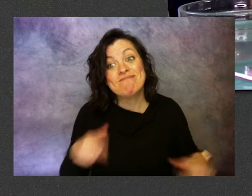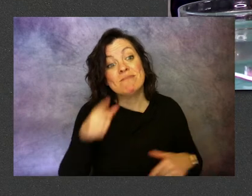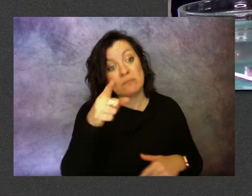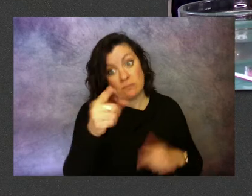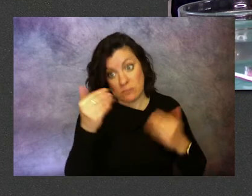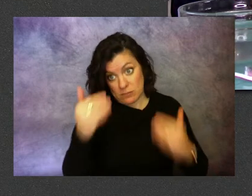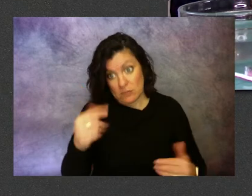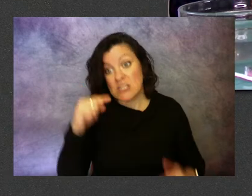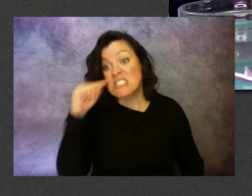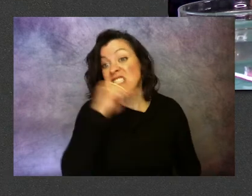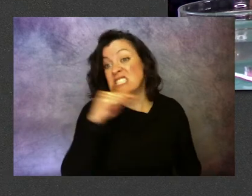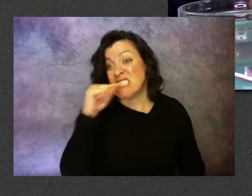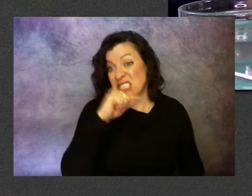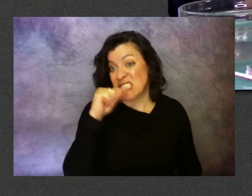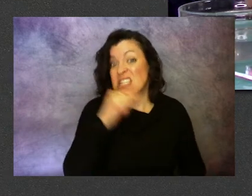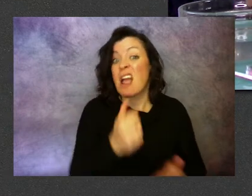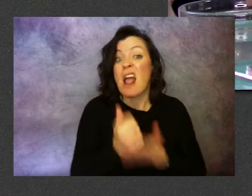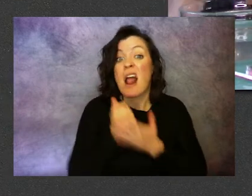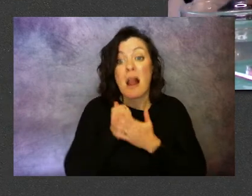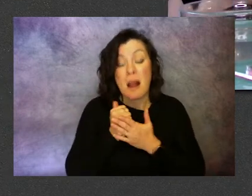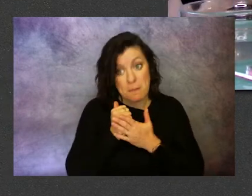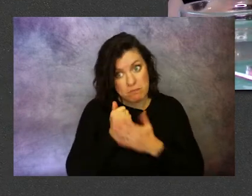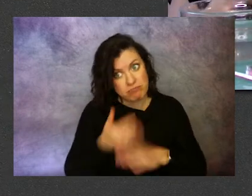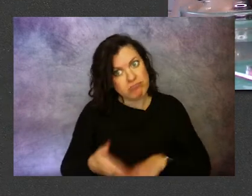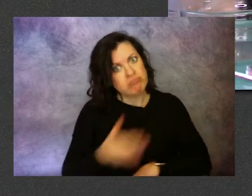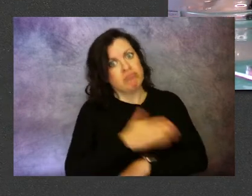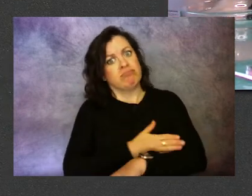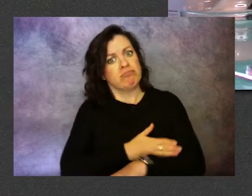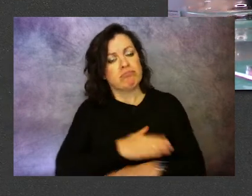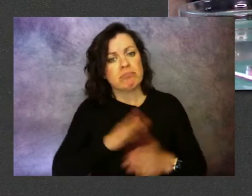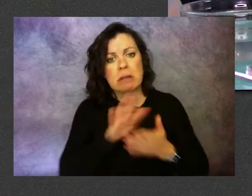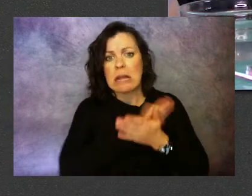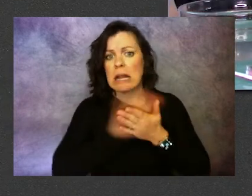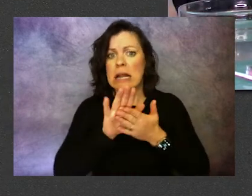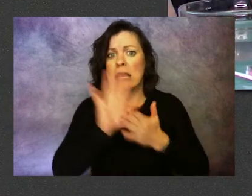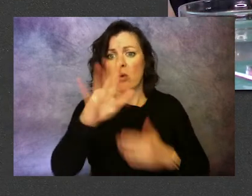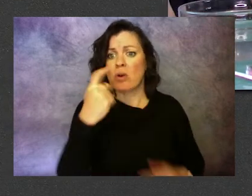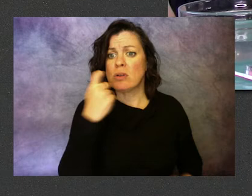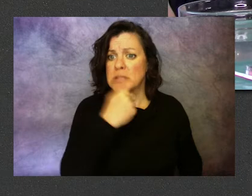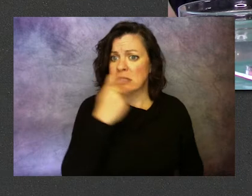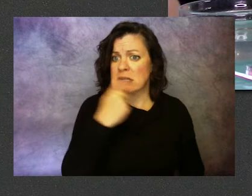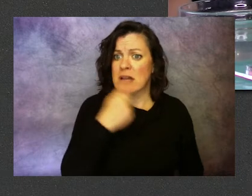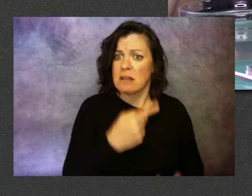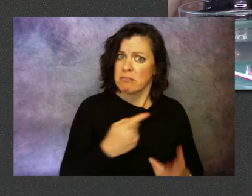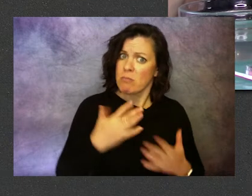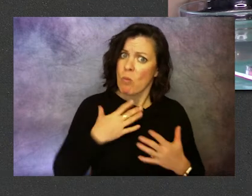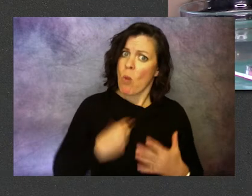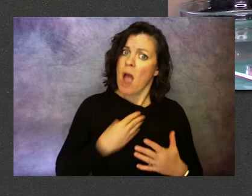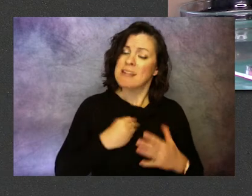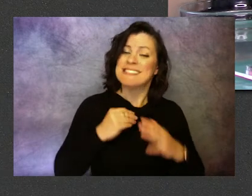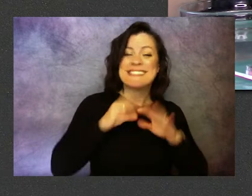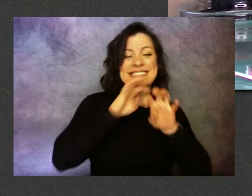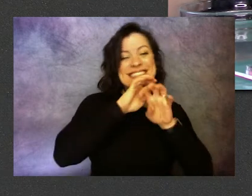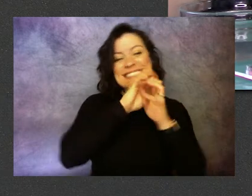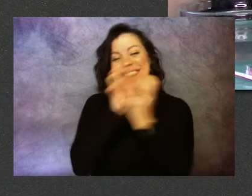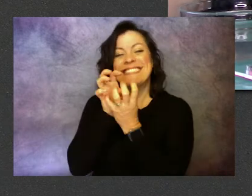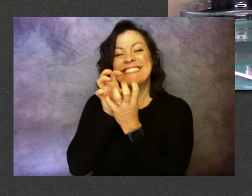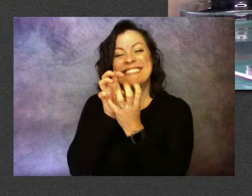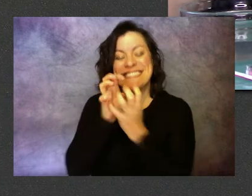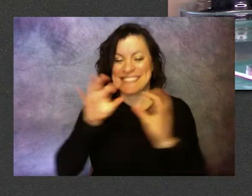teeth, you can get them a lot cleaner. Now, it still doesn't look quite as white right there as this